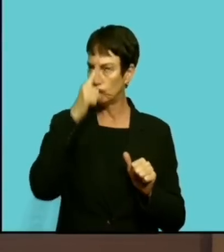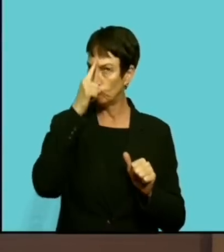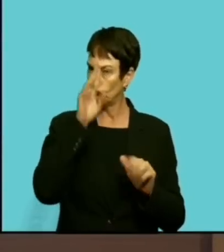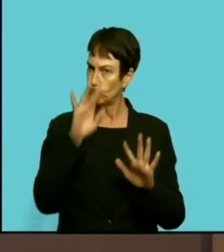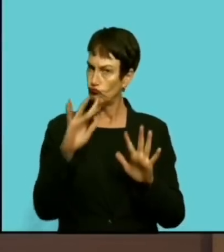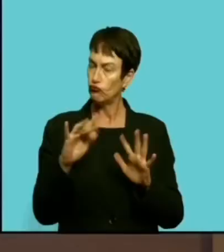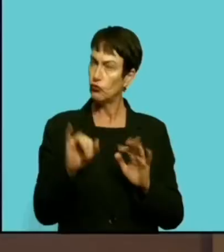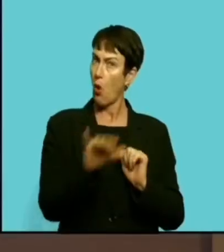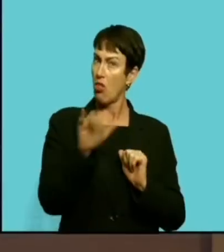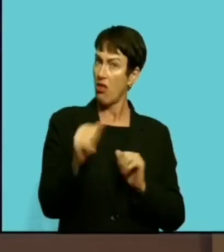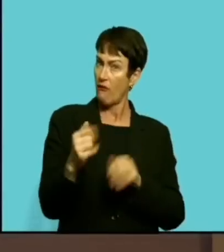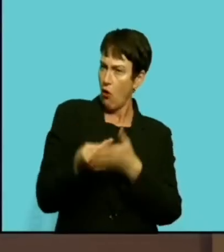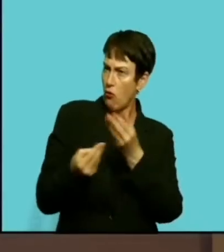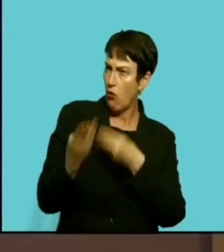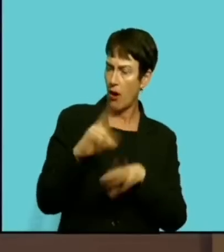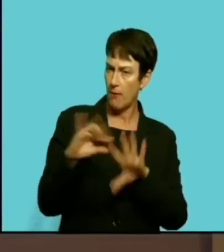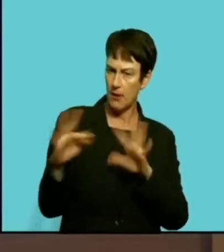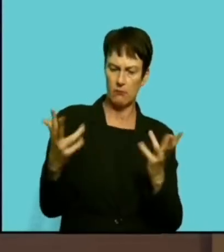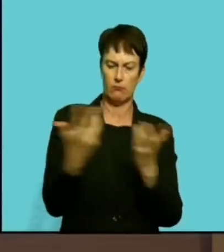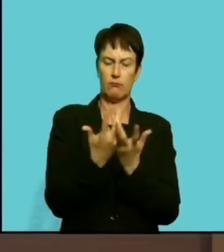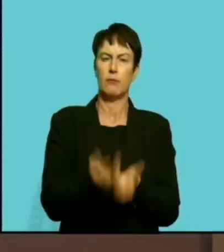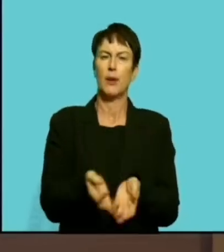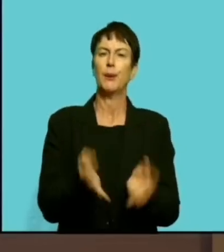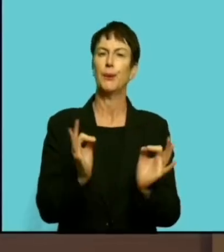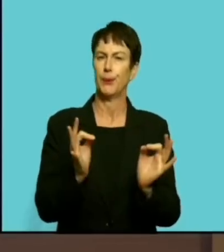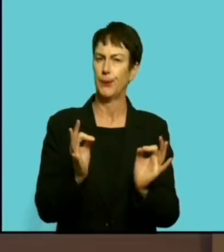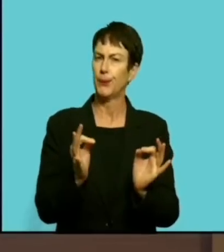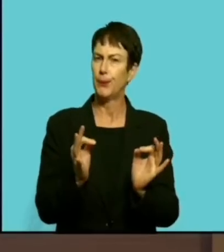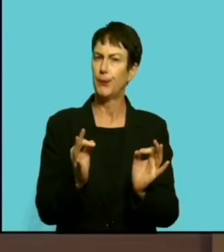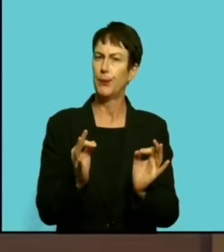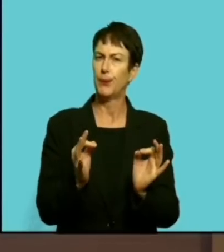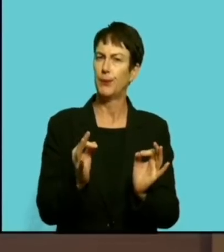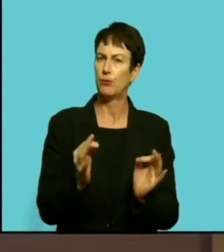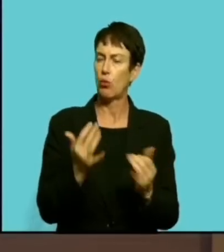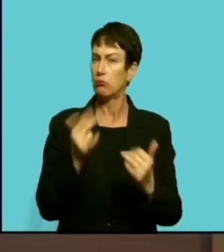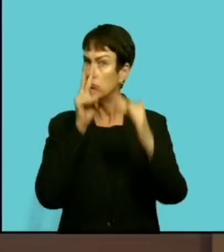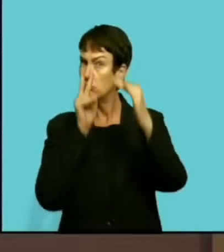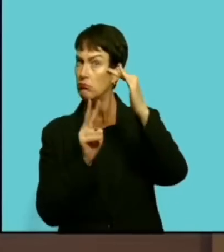outlook that we actually face at the moment.